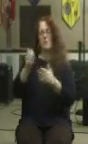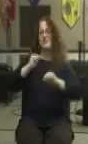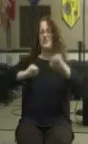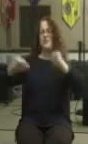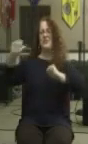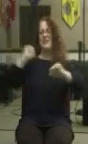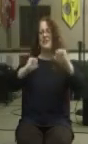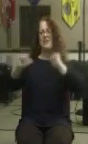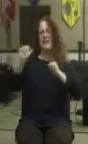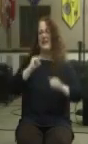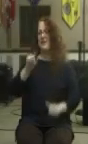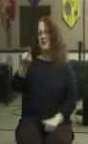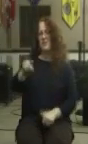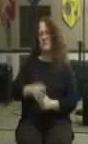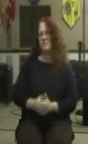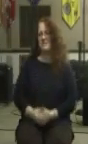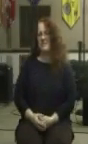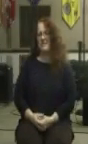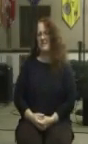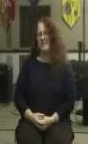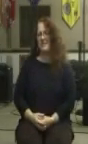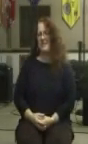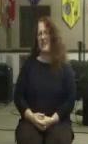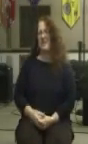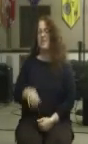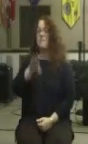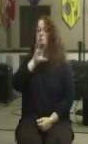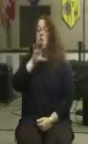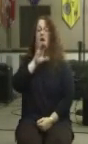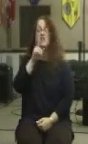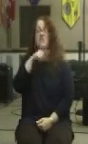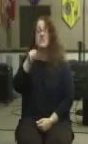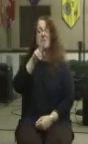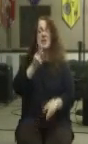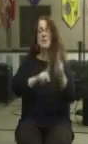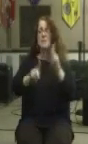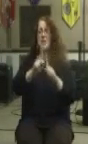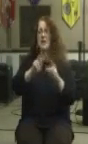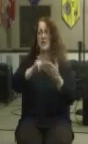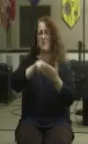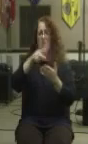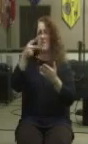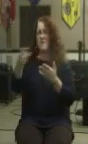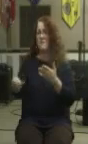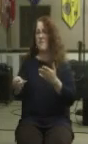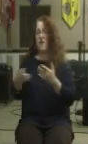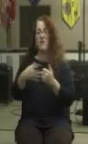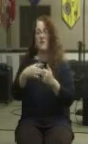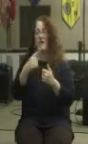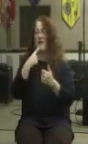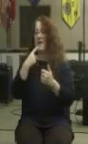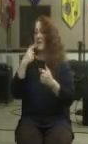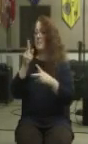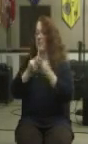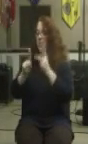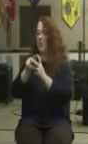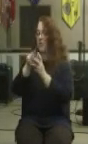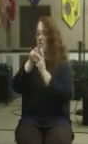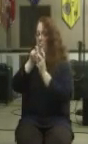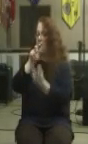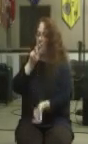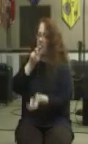God is not wanting to entertain you. I have watched, we've seen some people fall out, and the eyes are